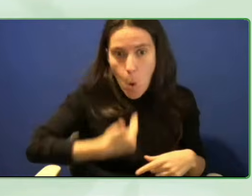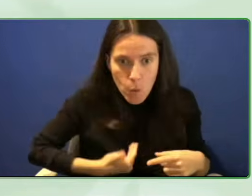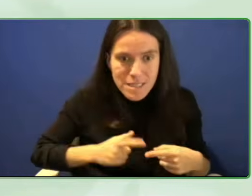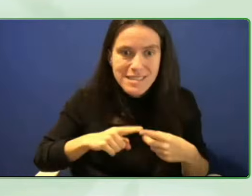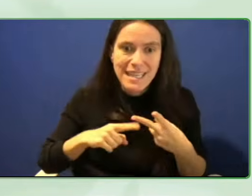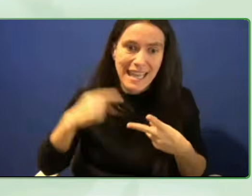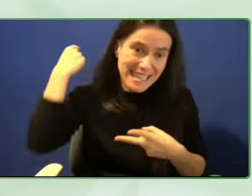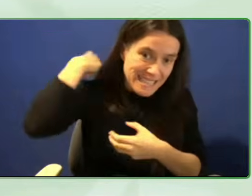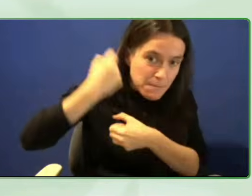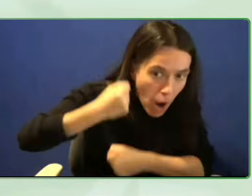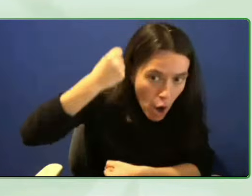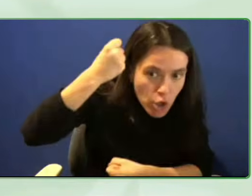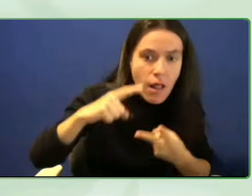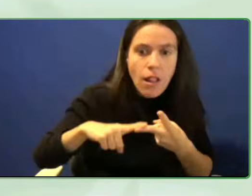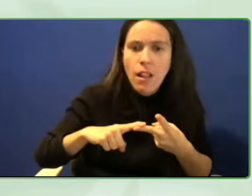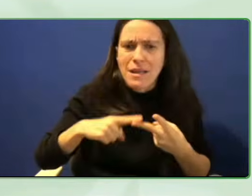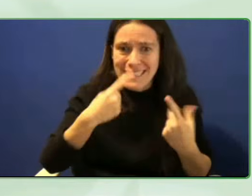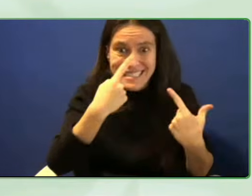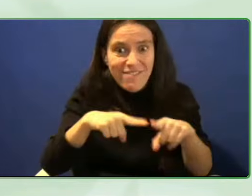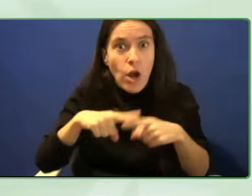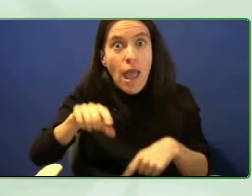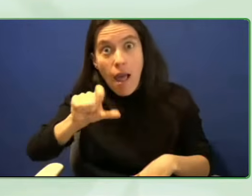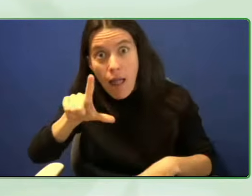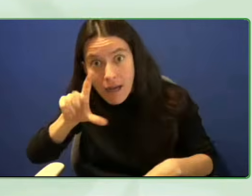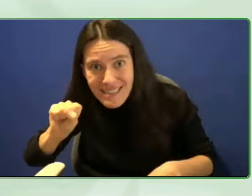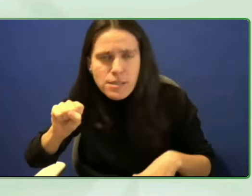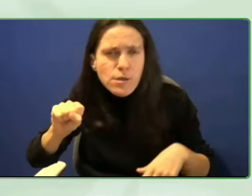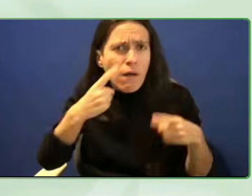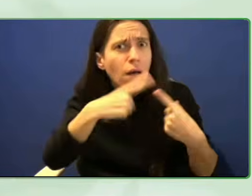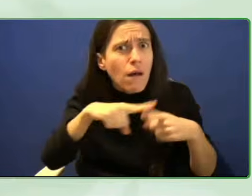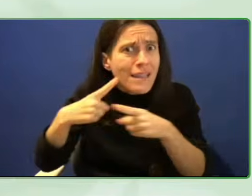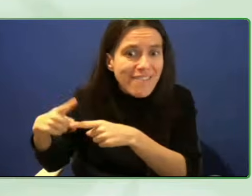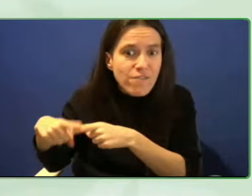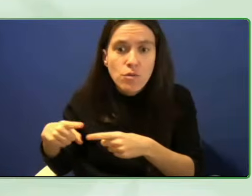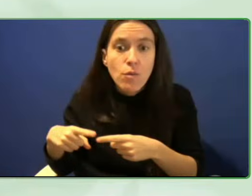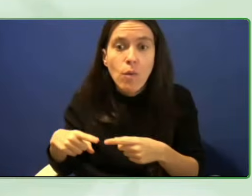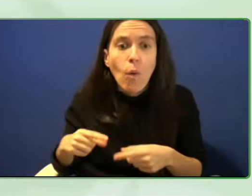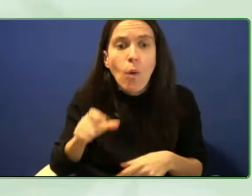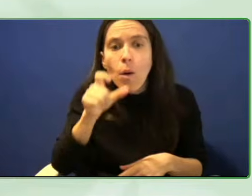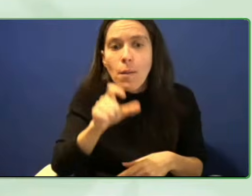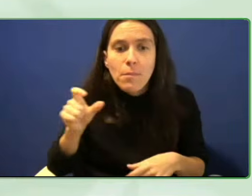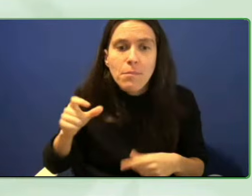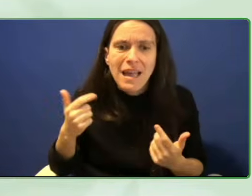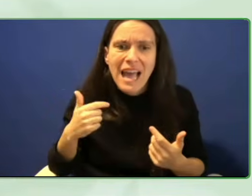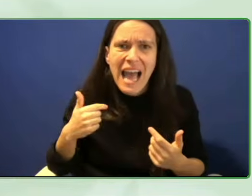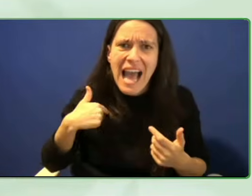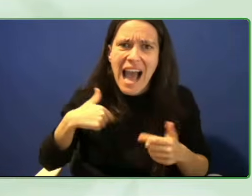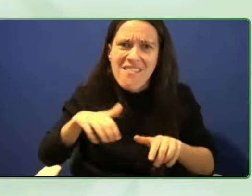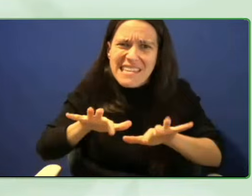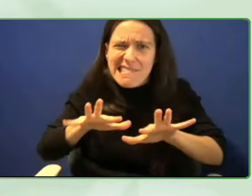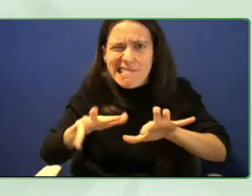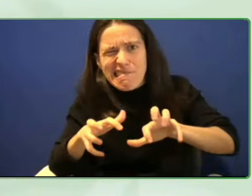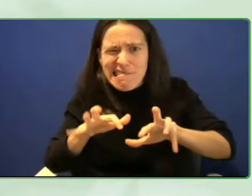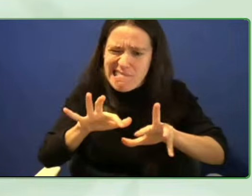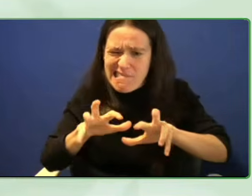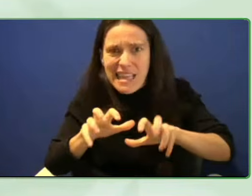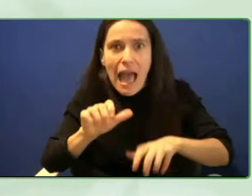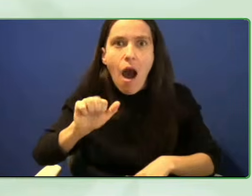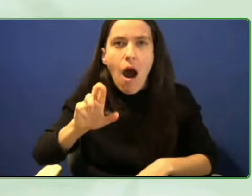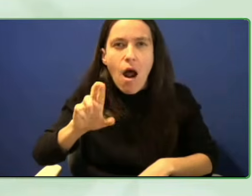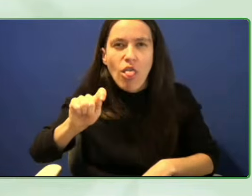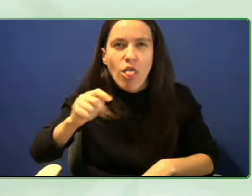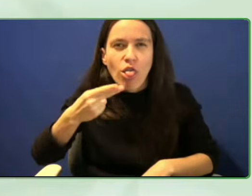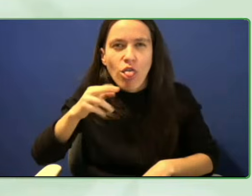ALS, as well as individuals with repetitive strain injuries or arthritis, and trying to look at the